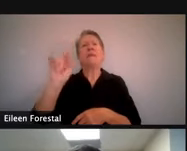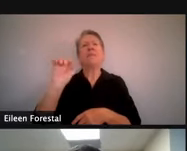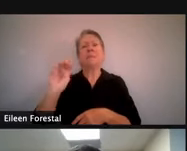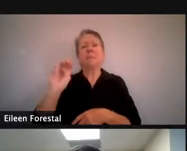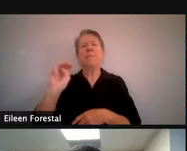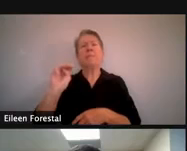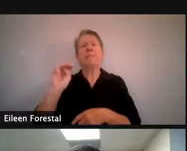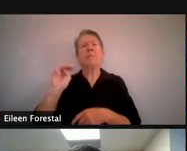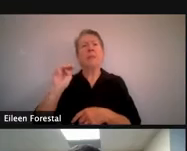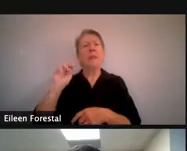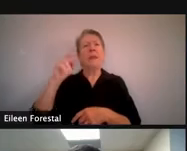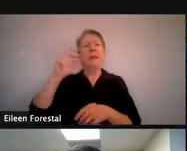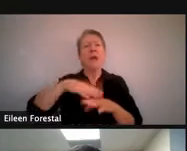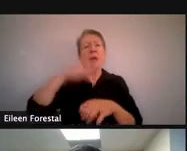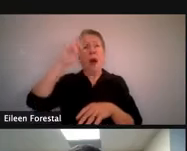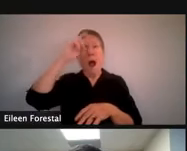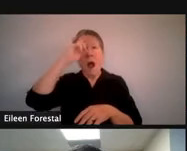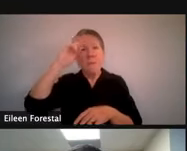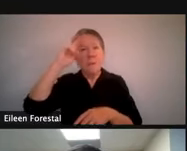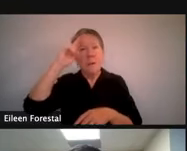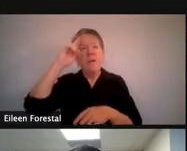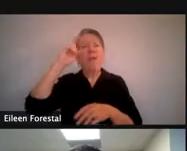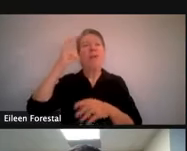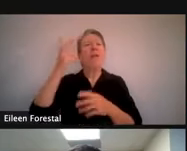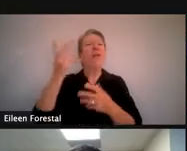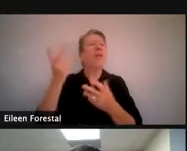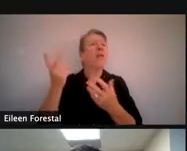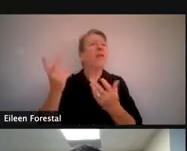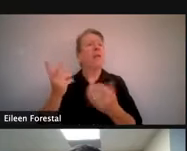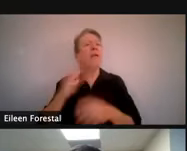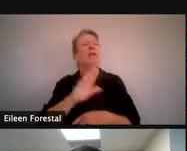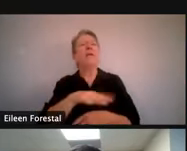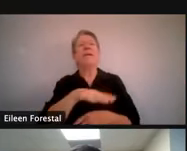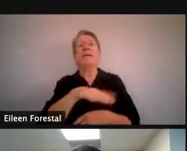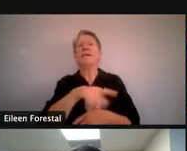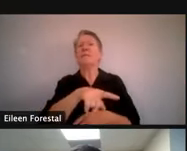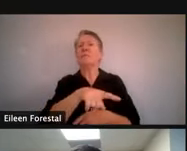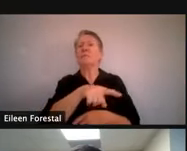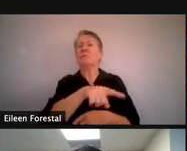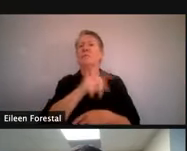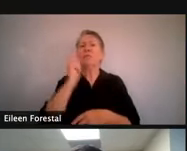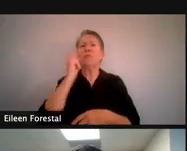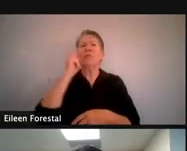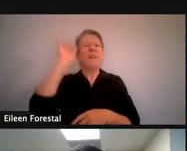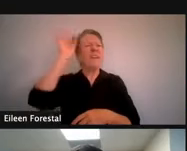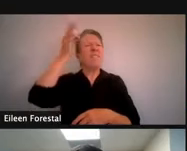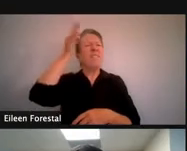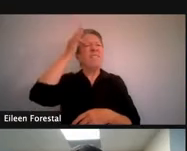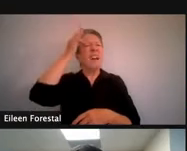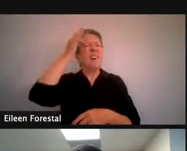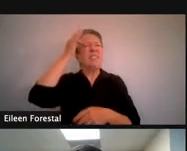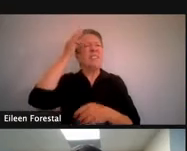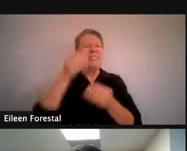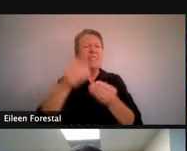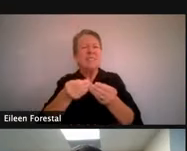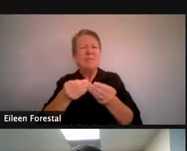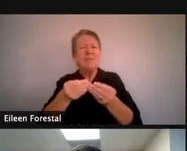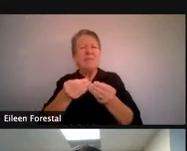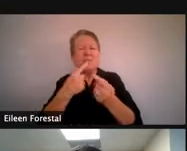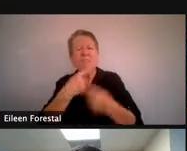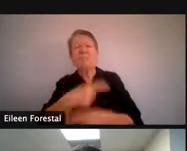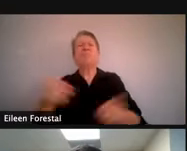second wave of the pandemic? Yeah, you may have seen, Meg, and the feds put a statement out. I'm not sure it was from the FBI, Pat, or